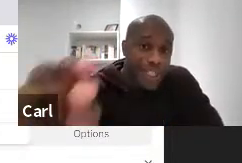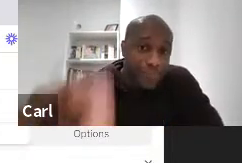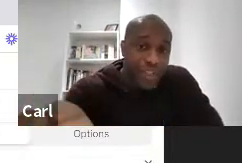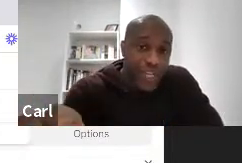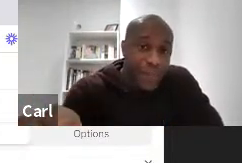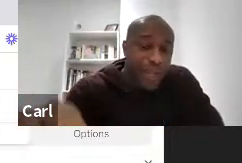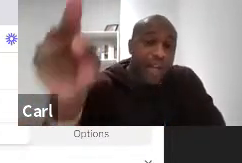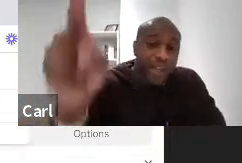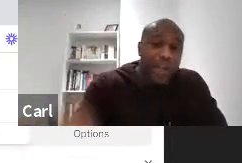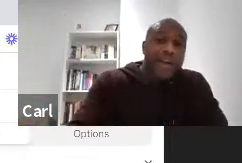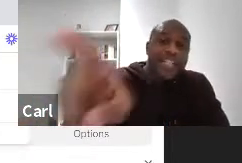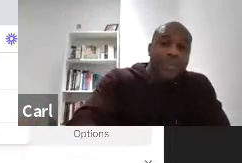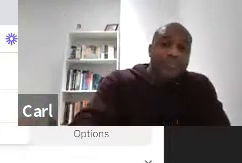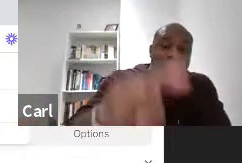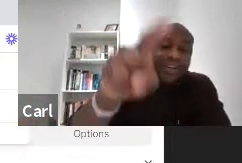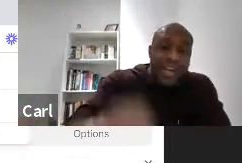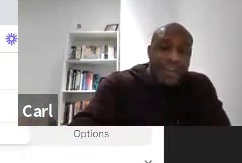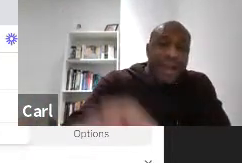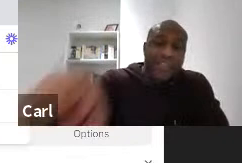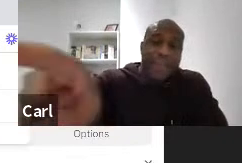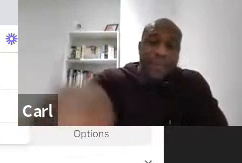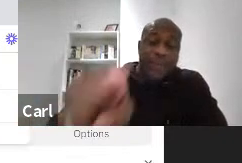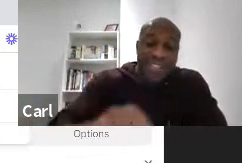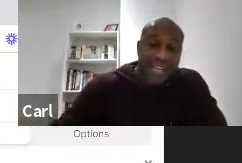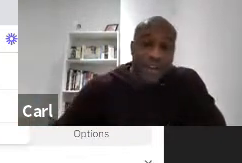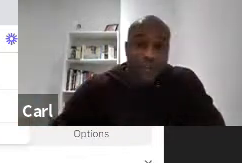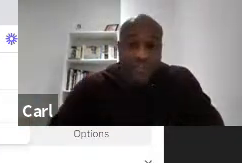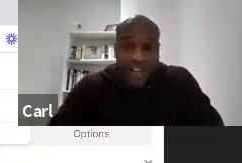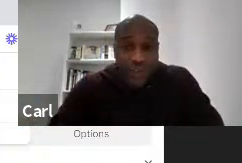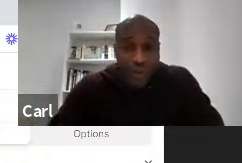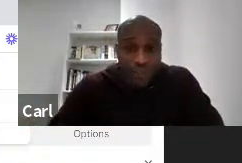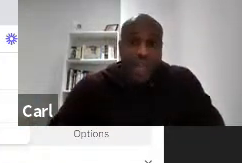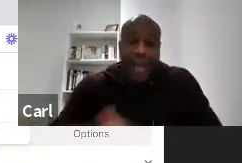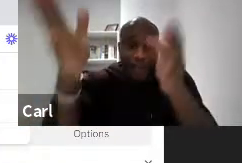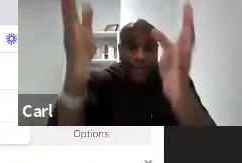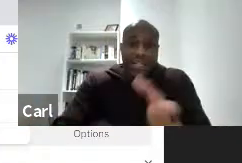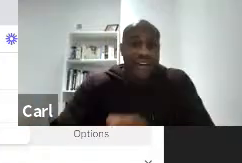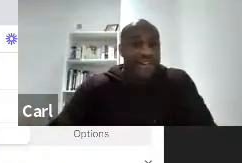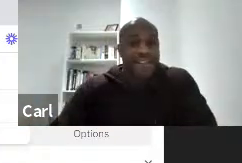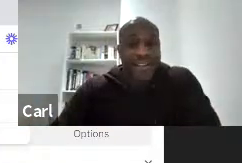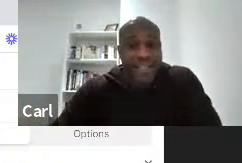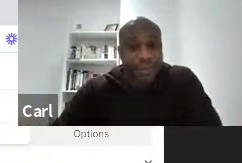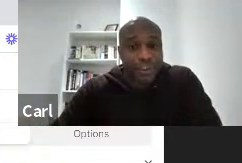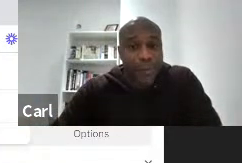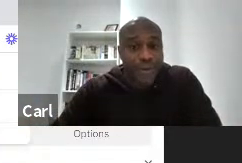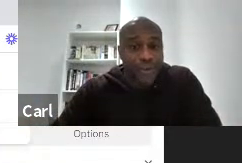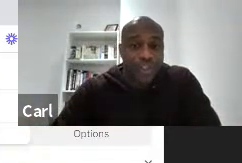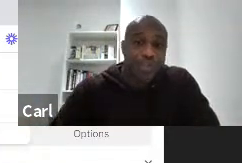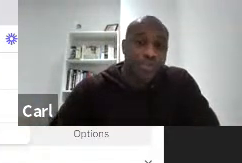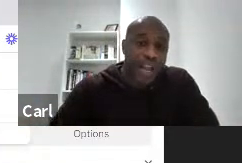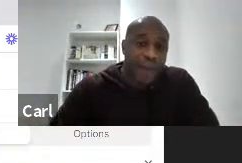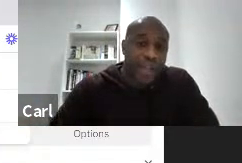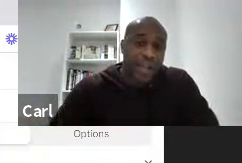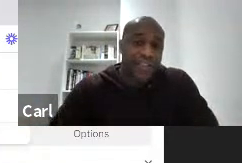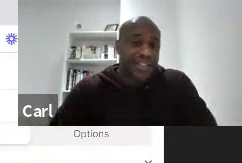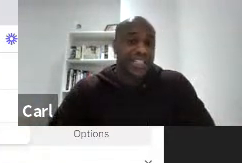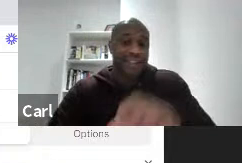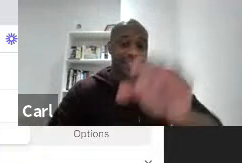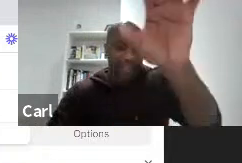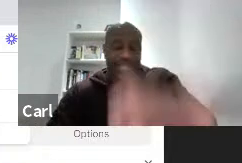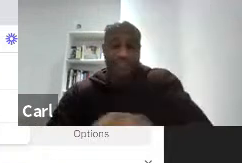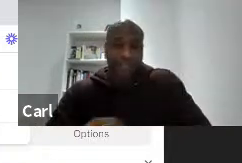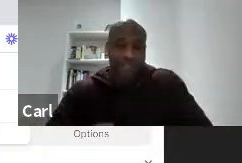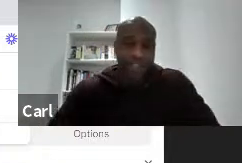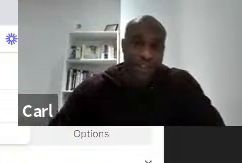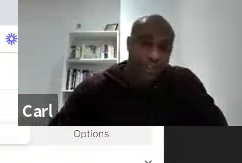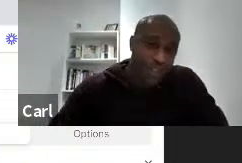that I put in the spreadsheet, aligned with the name and the type of cuisine of that restaurant, and put it in a very simple tile, which you can scroll down and you can see the